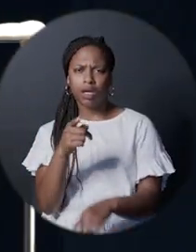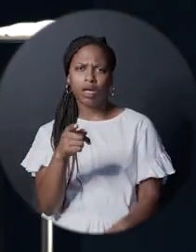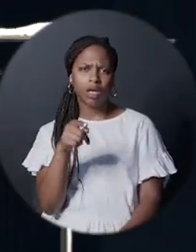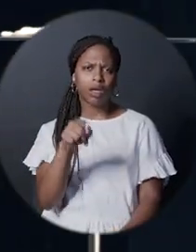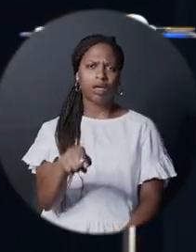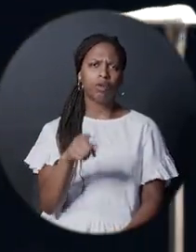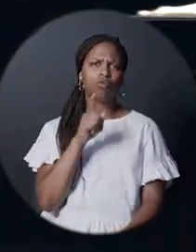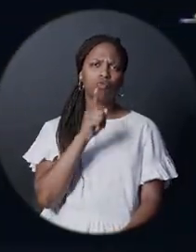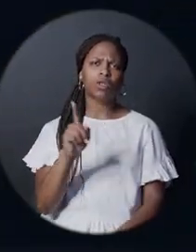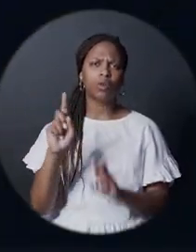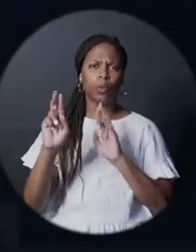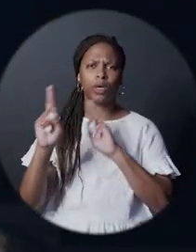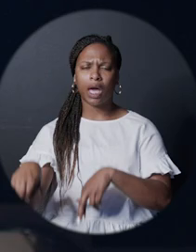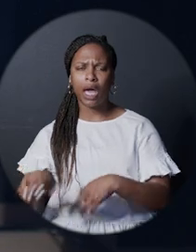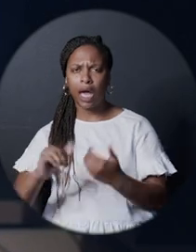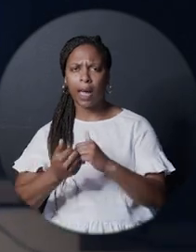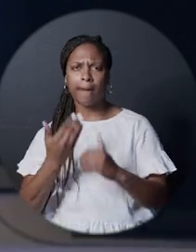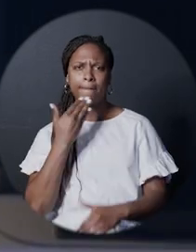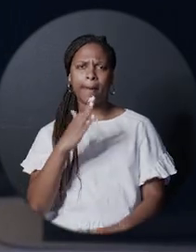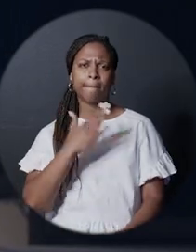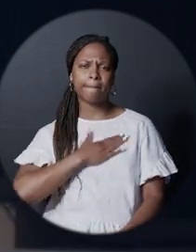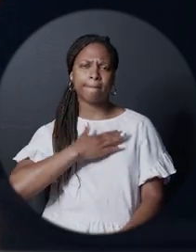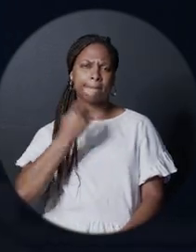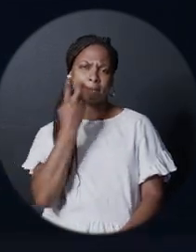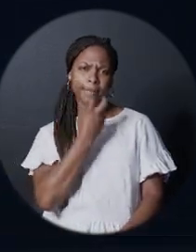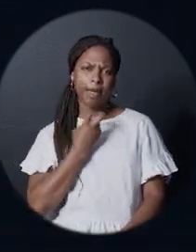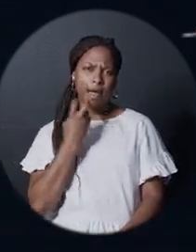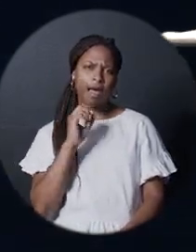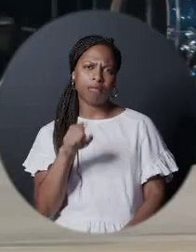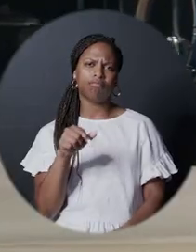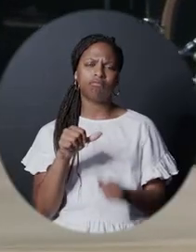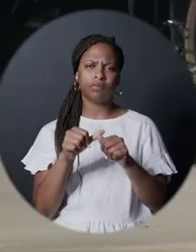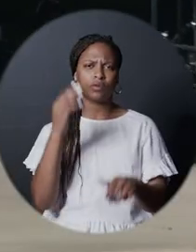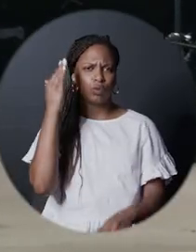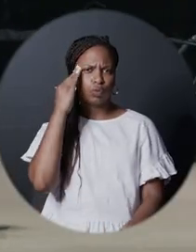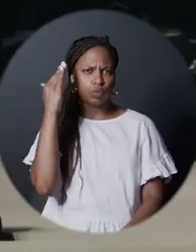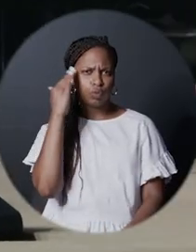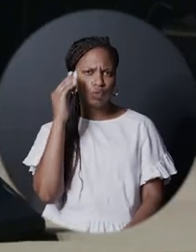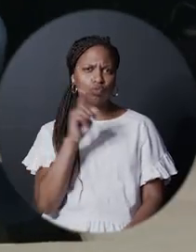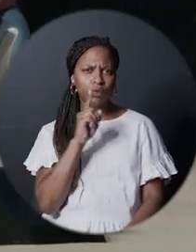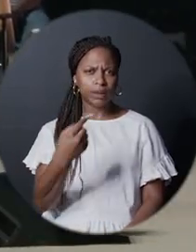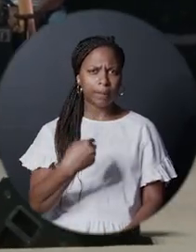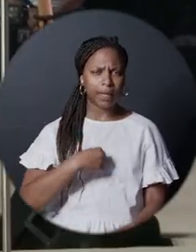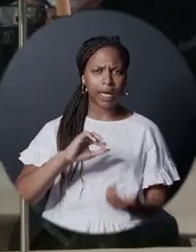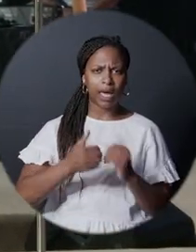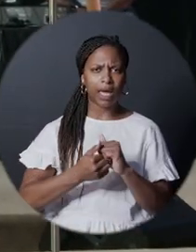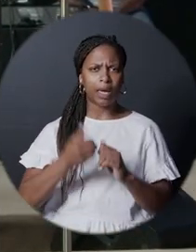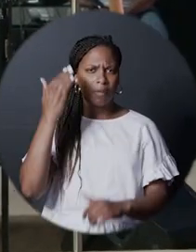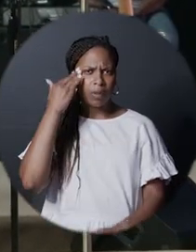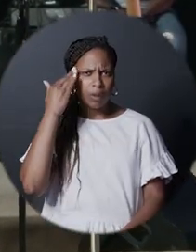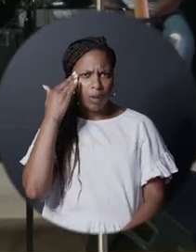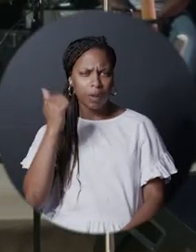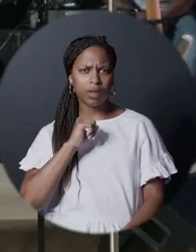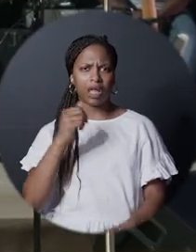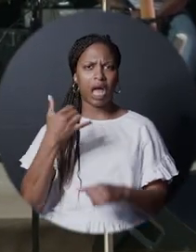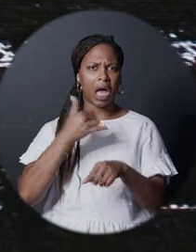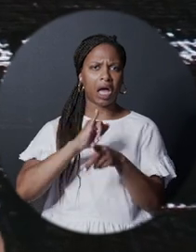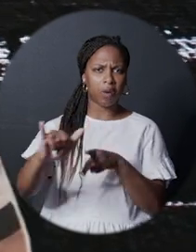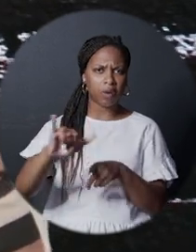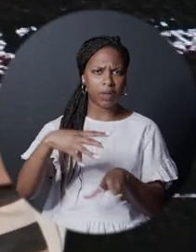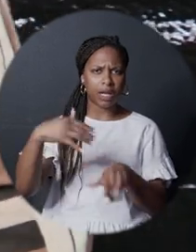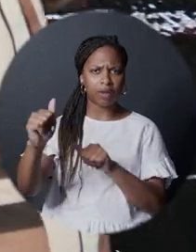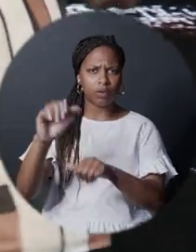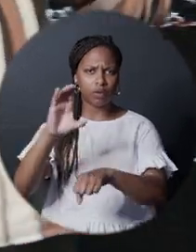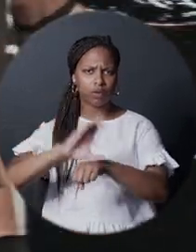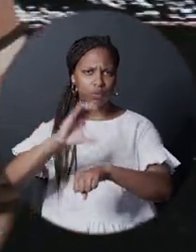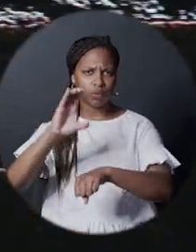nobody finds out how you really reacted, and how can I keep people from knowing how bad my mouth is, and how do I keep people from knowing that was actually me, and how do I keep people from